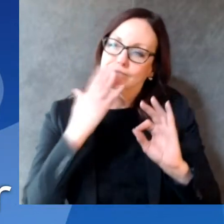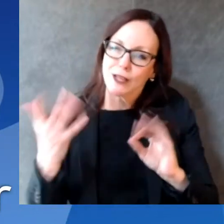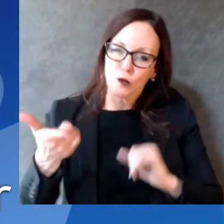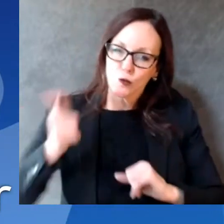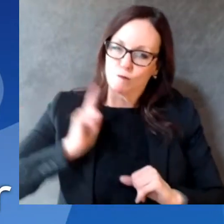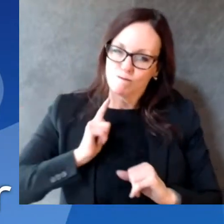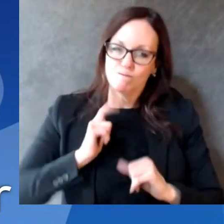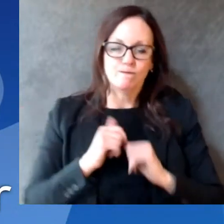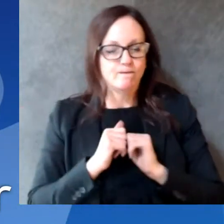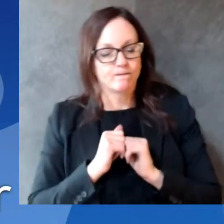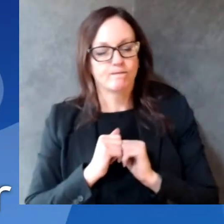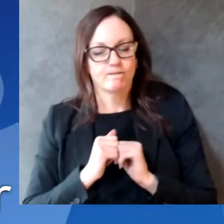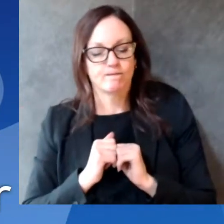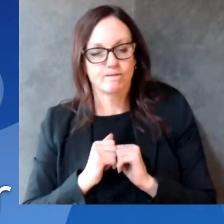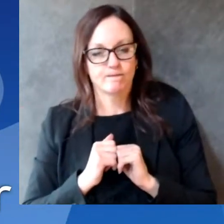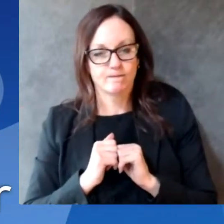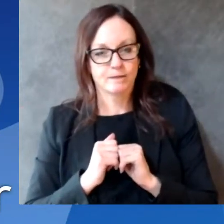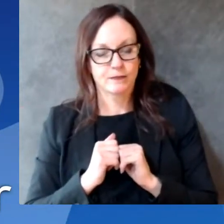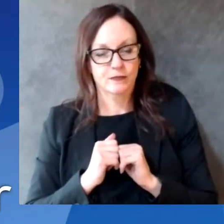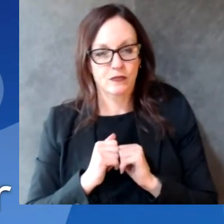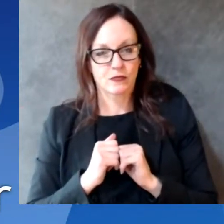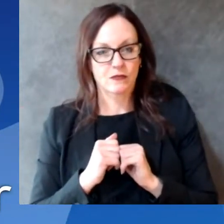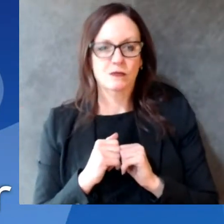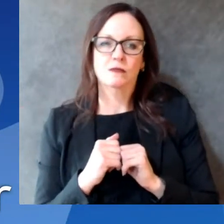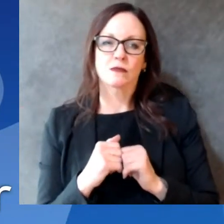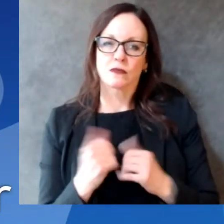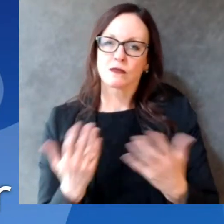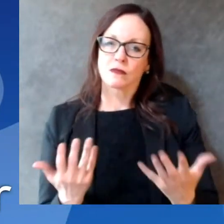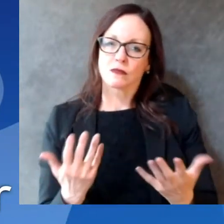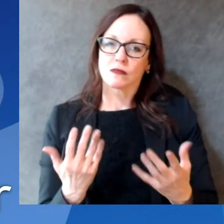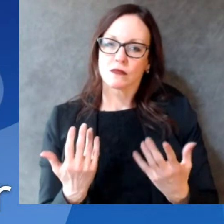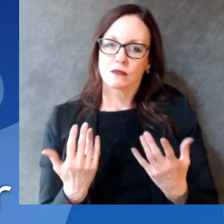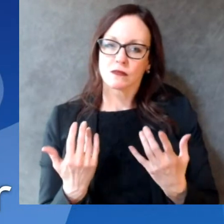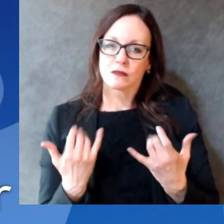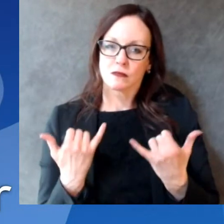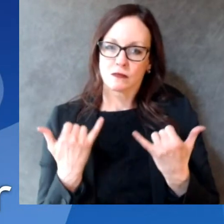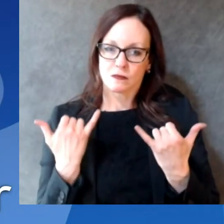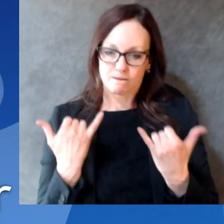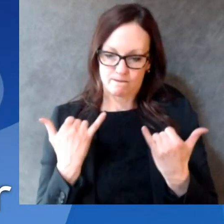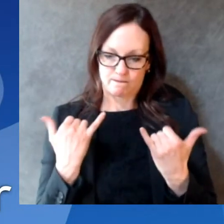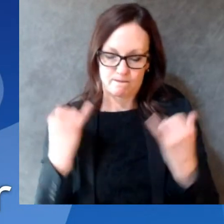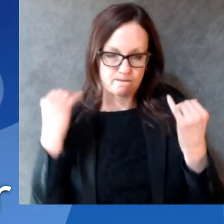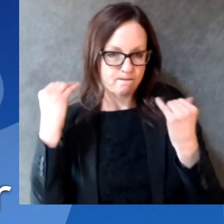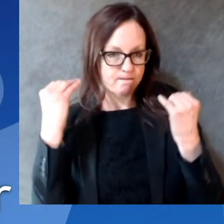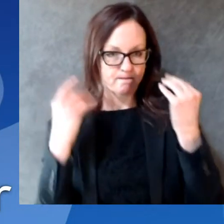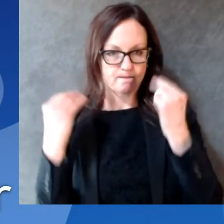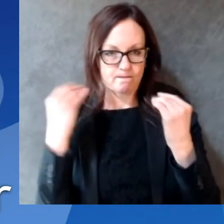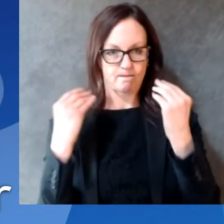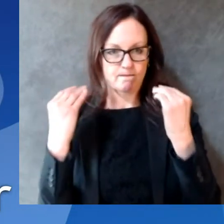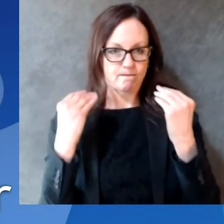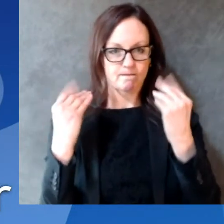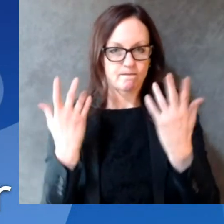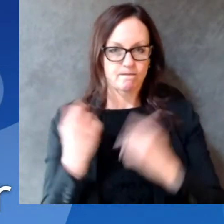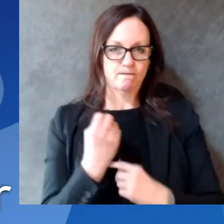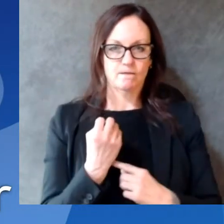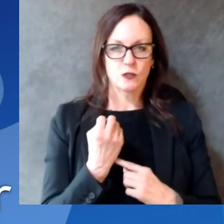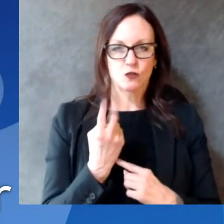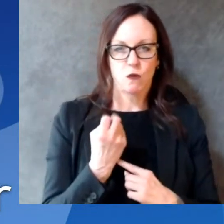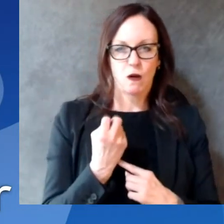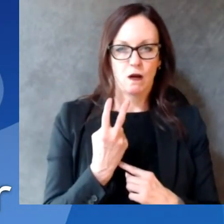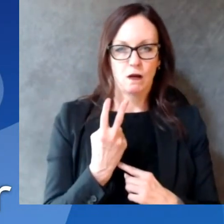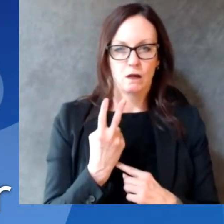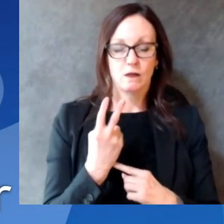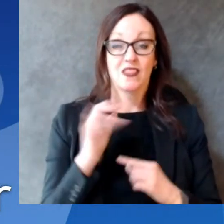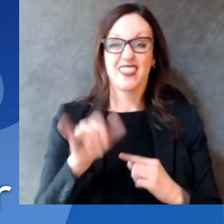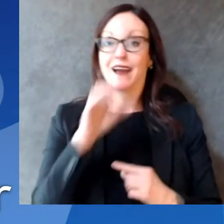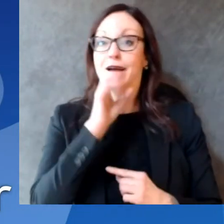bit about 12 to 15-year-olds possibly eligible to get vaccinated very soon. What would be your advice to parents